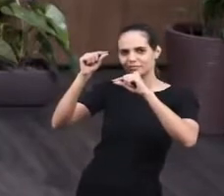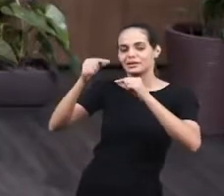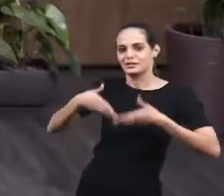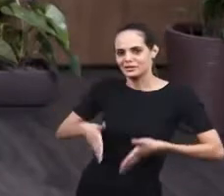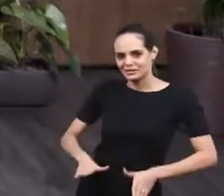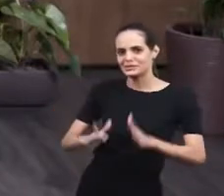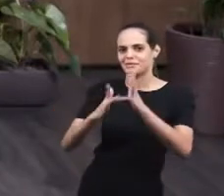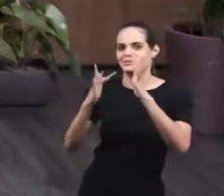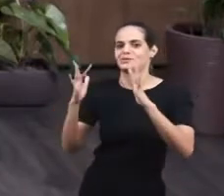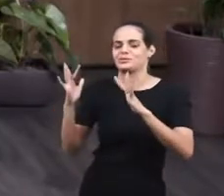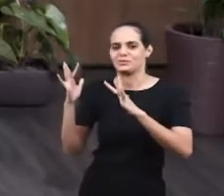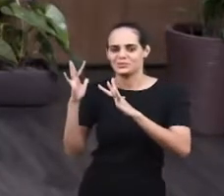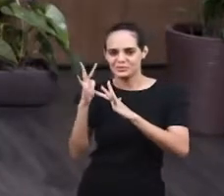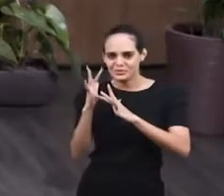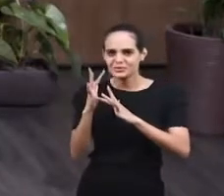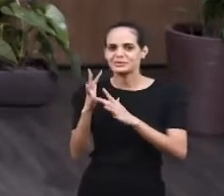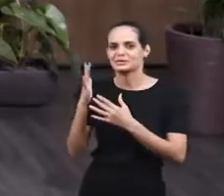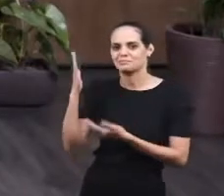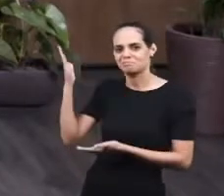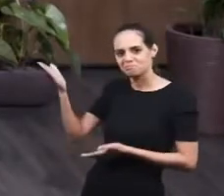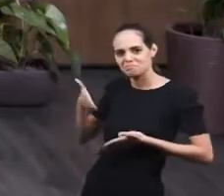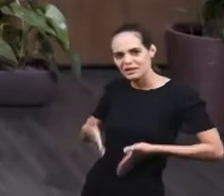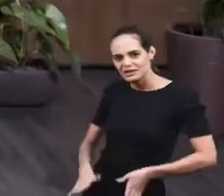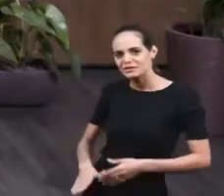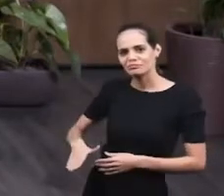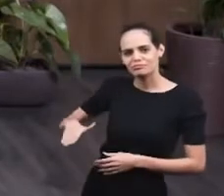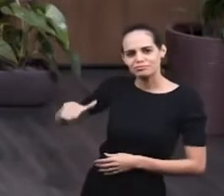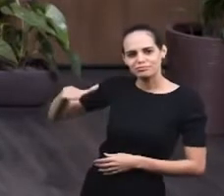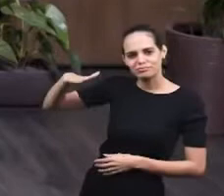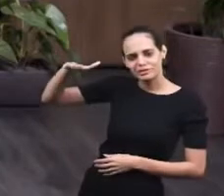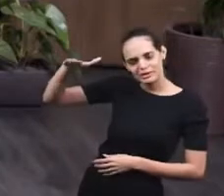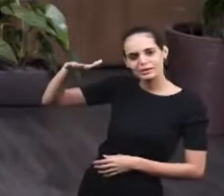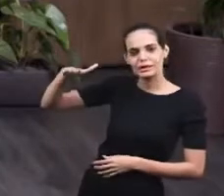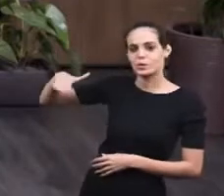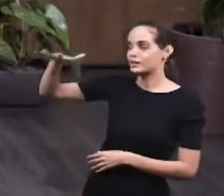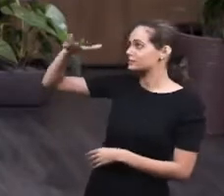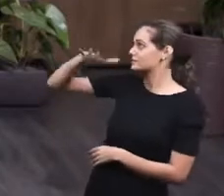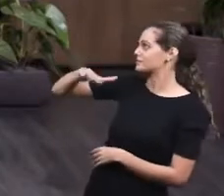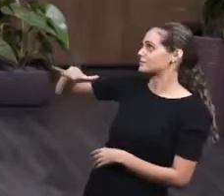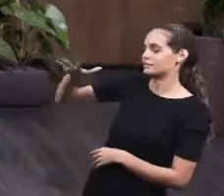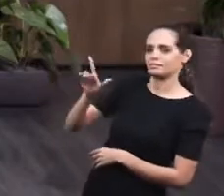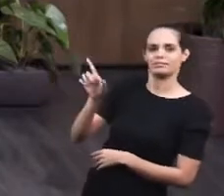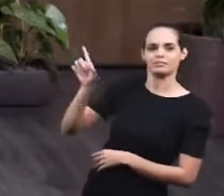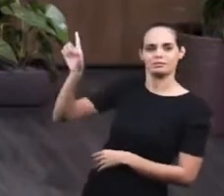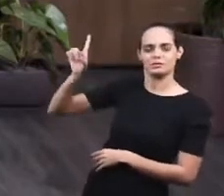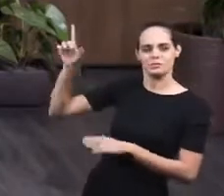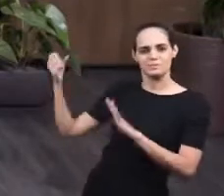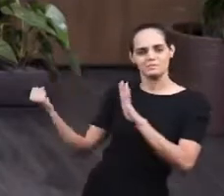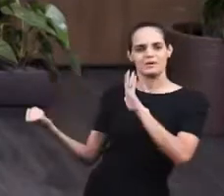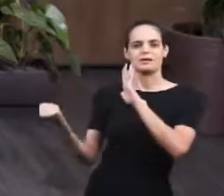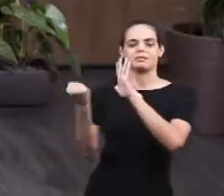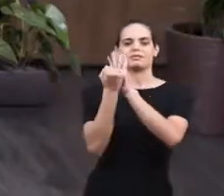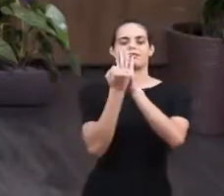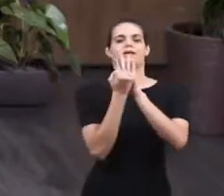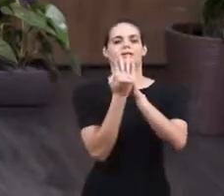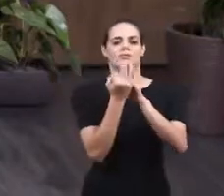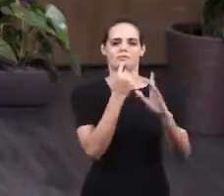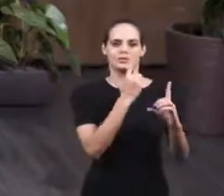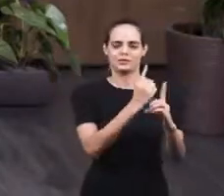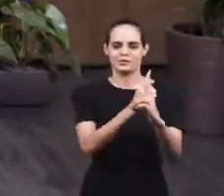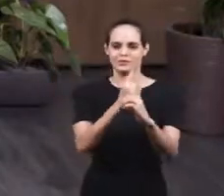where he spent much of his life. So all of this region was